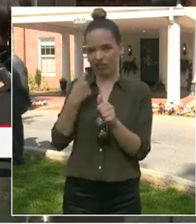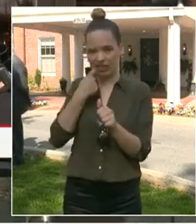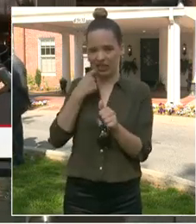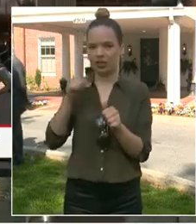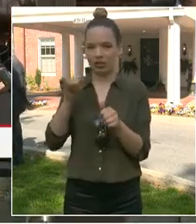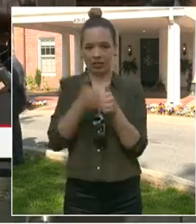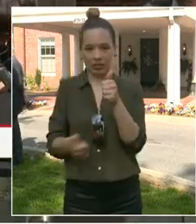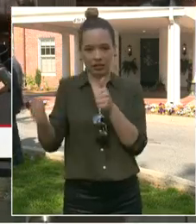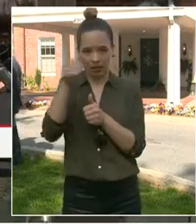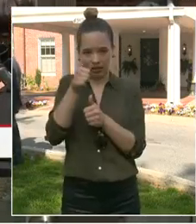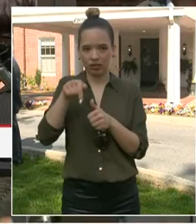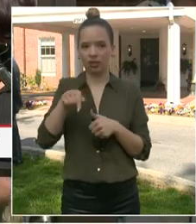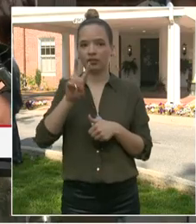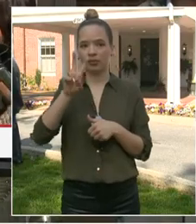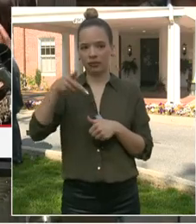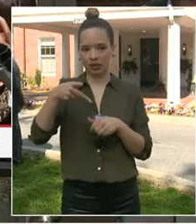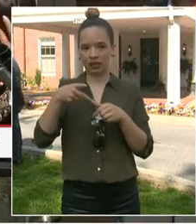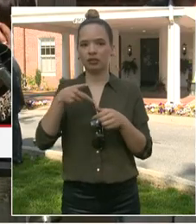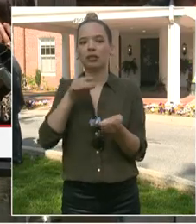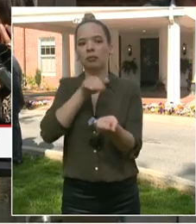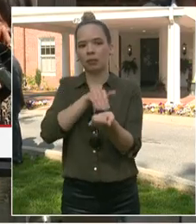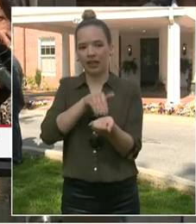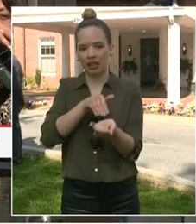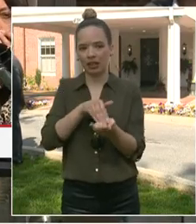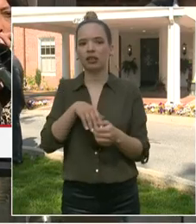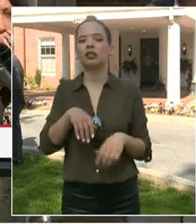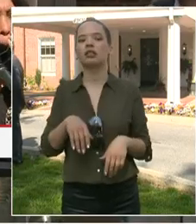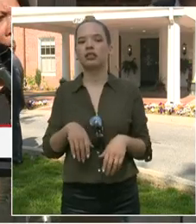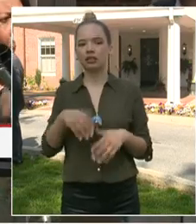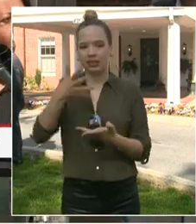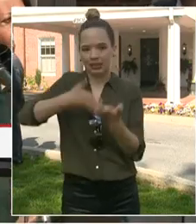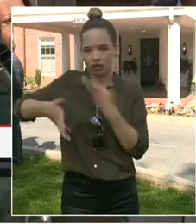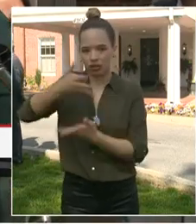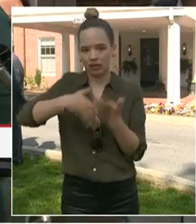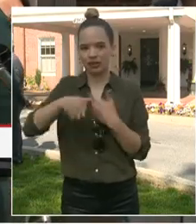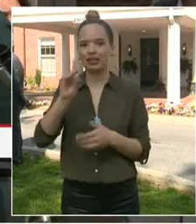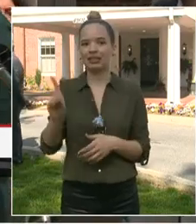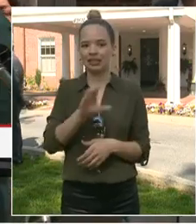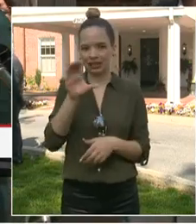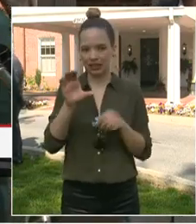President for the Medical Society of D.C., Ian Paragould,